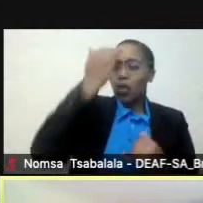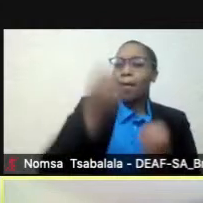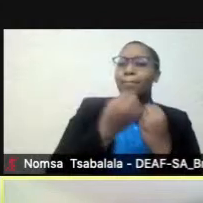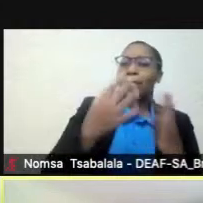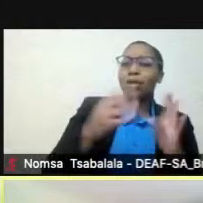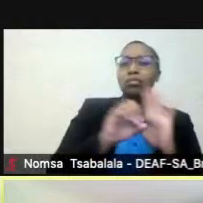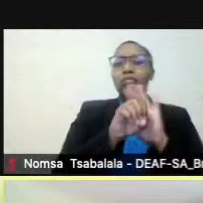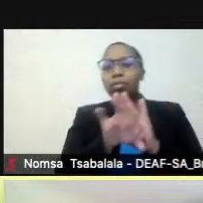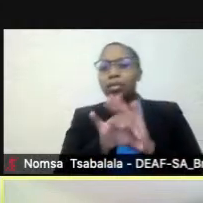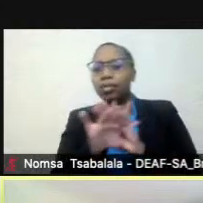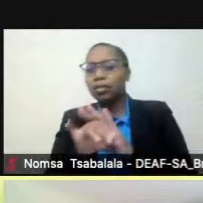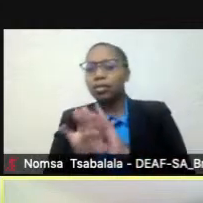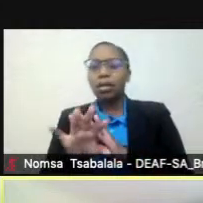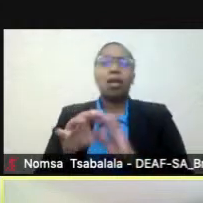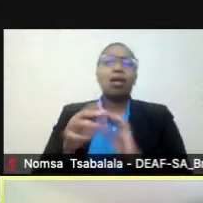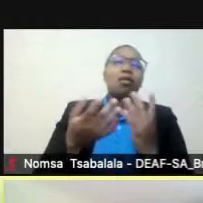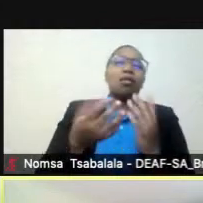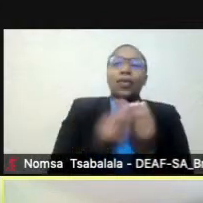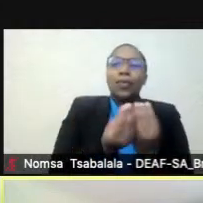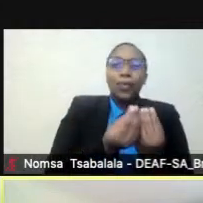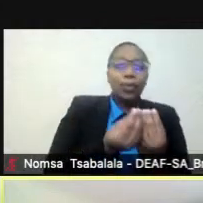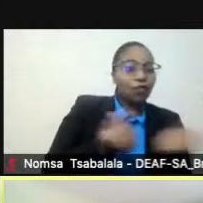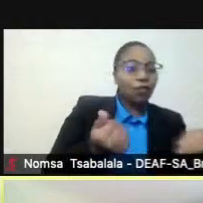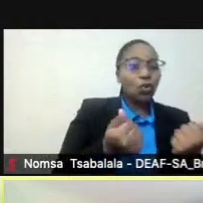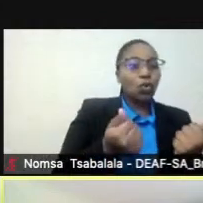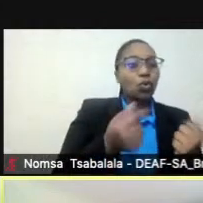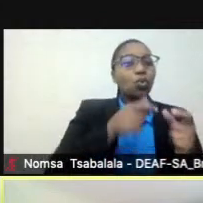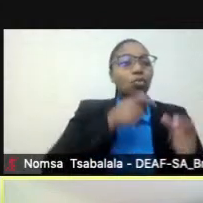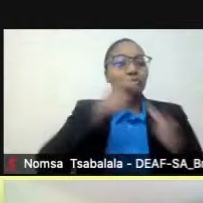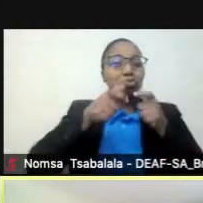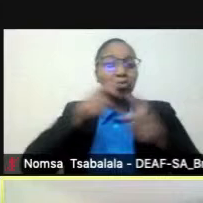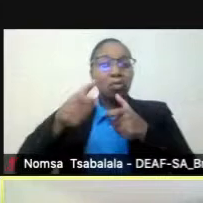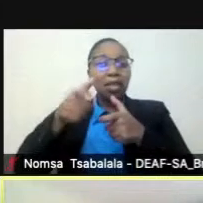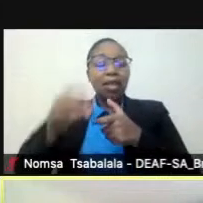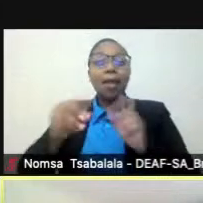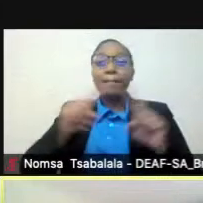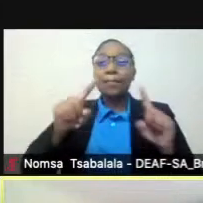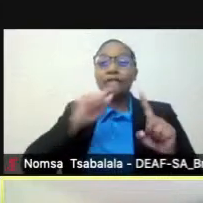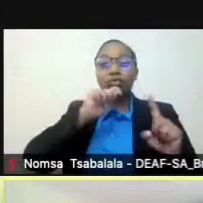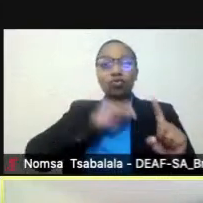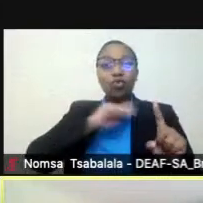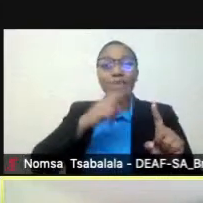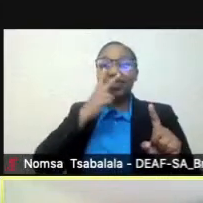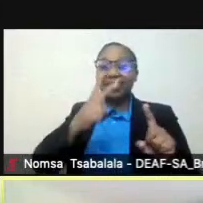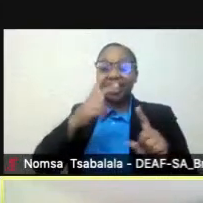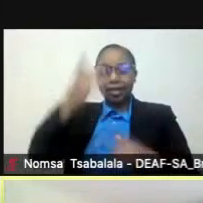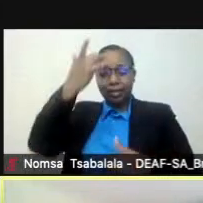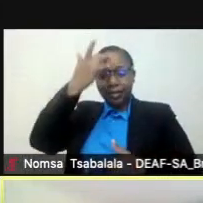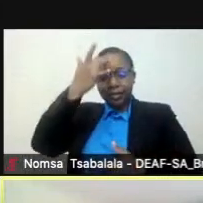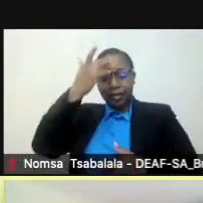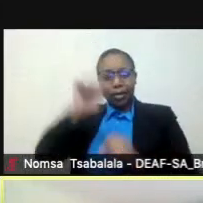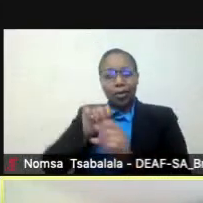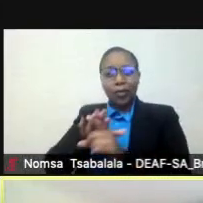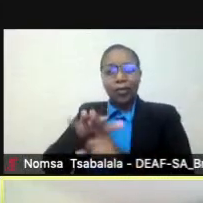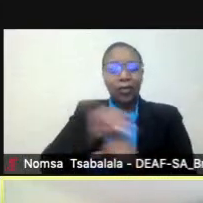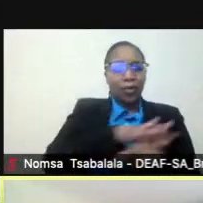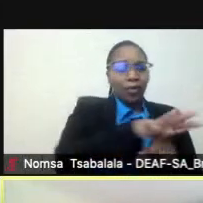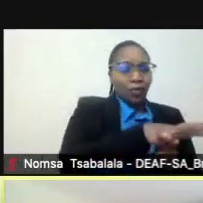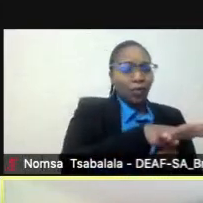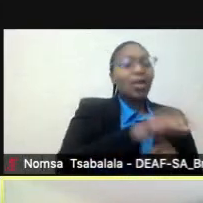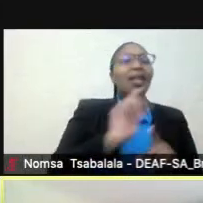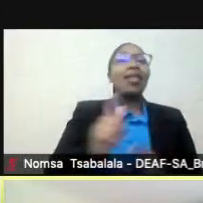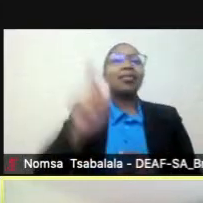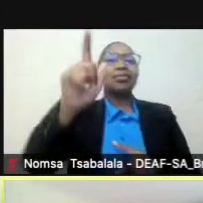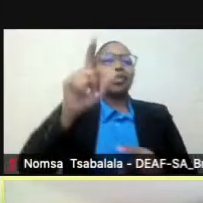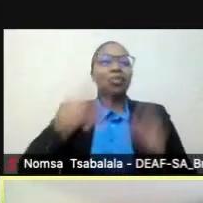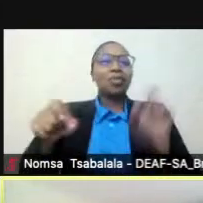very mild, but really just to note that we see the disease, the severe disease endpoints a little bit later. People tend to be